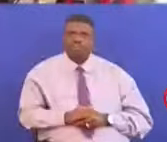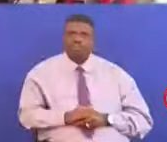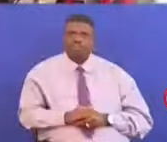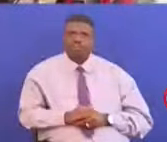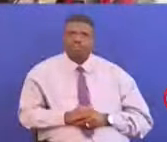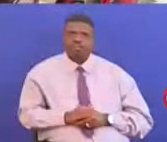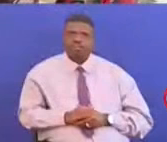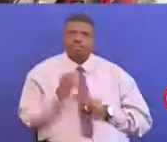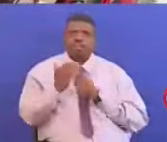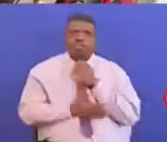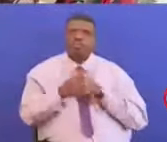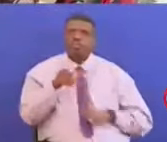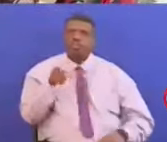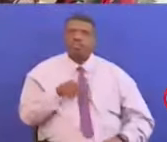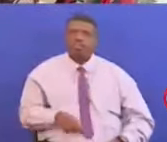Excuse me.